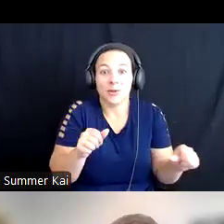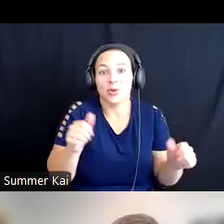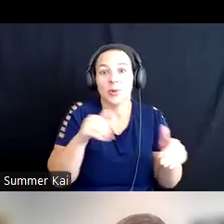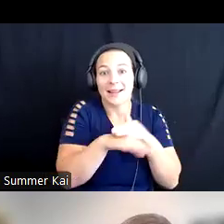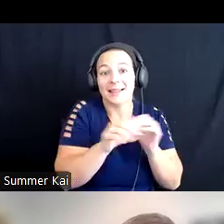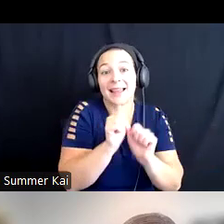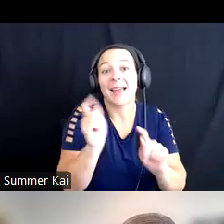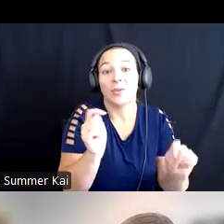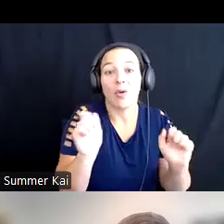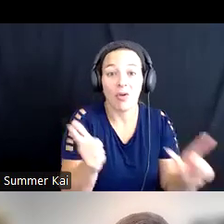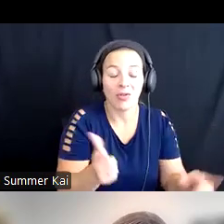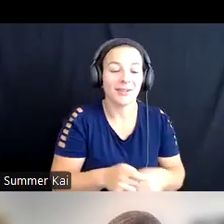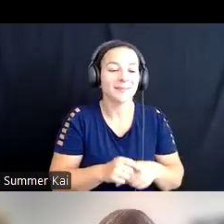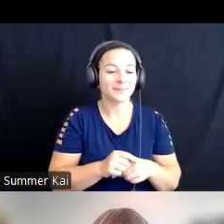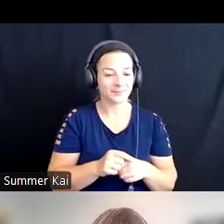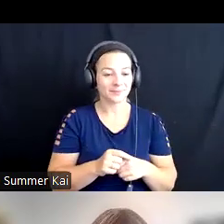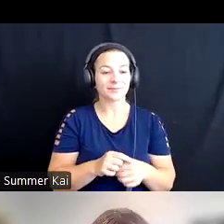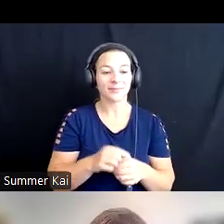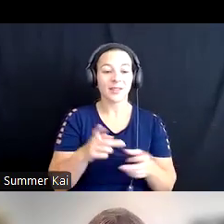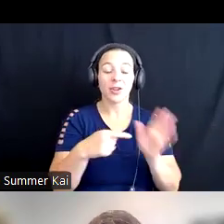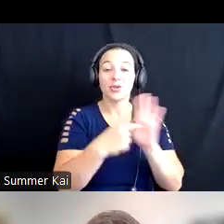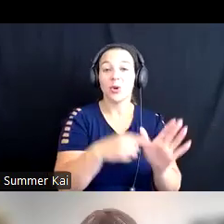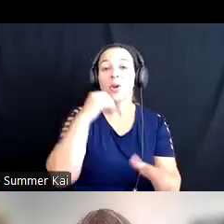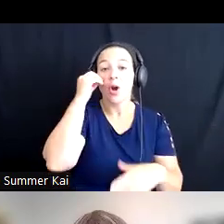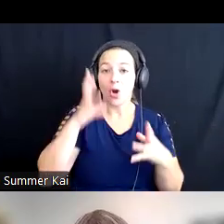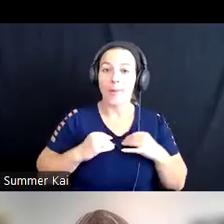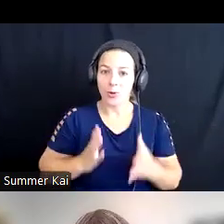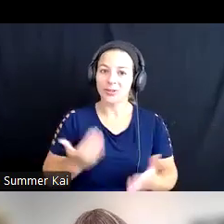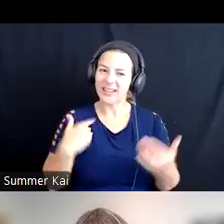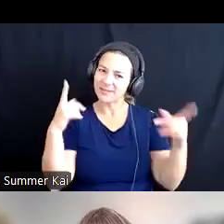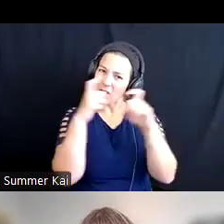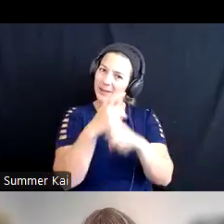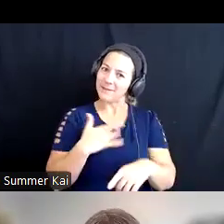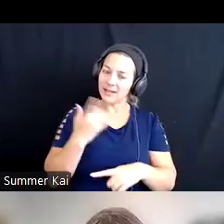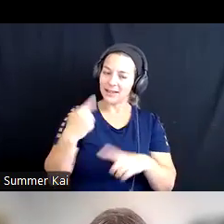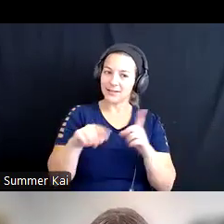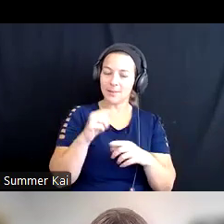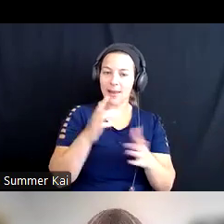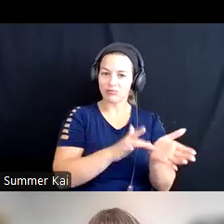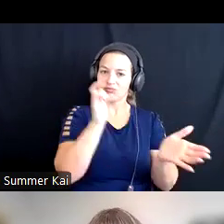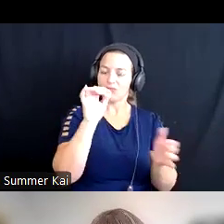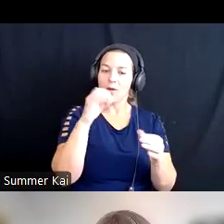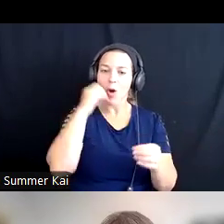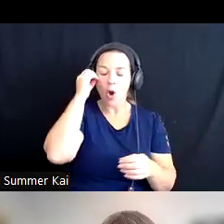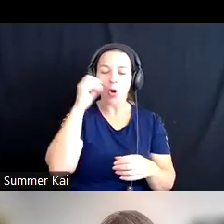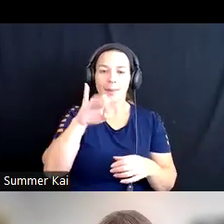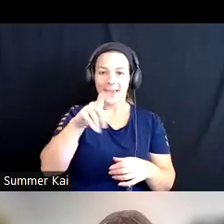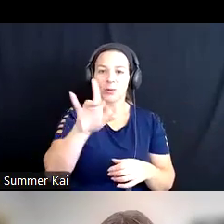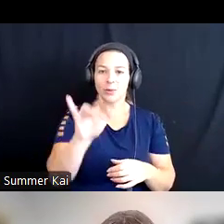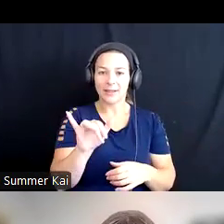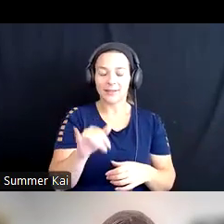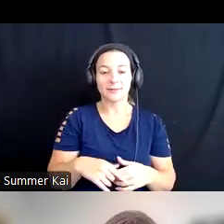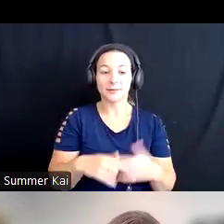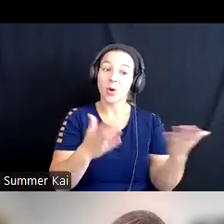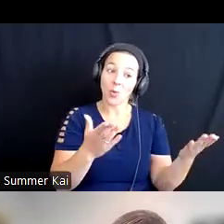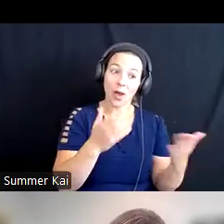there's a body of work that shows that homeowners have complicated feelings about home equity as a financial asset. On the one